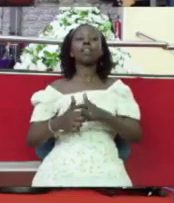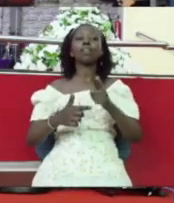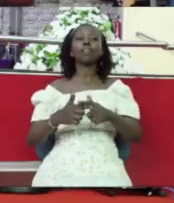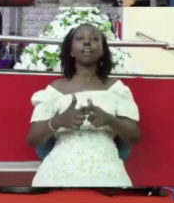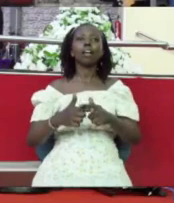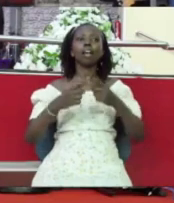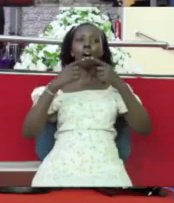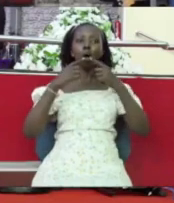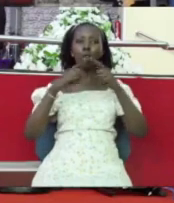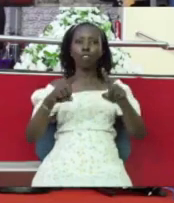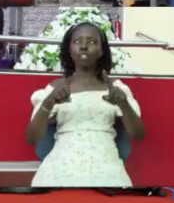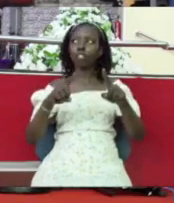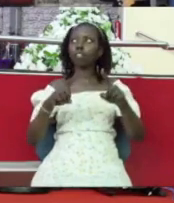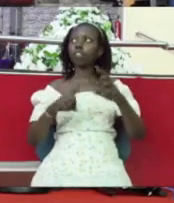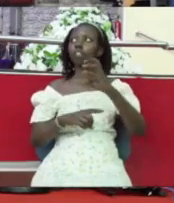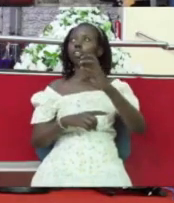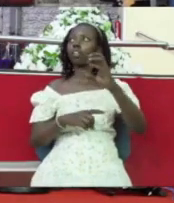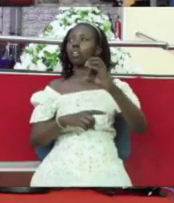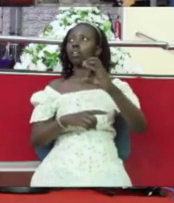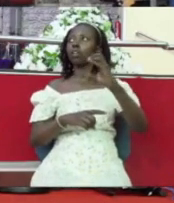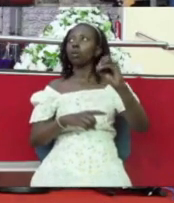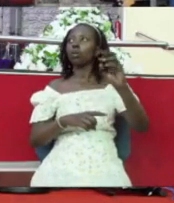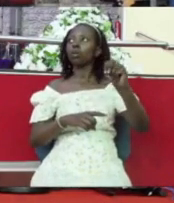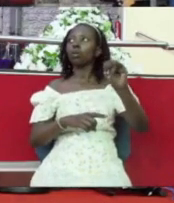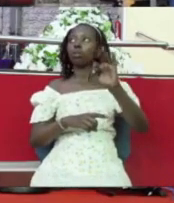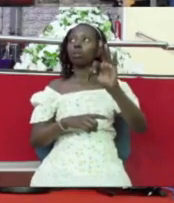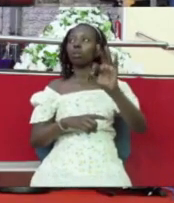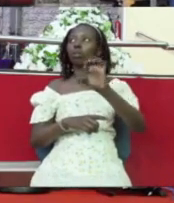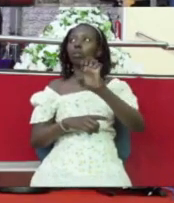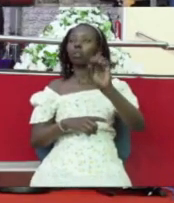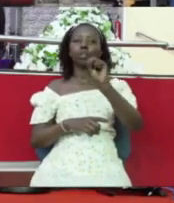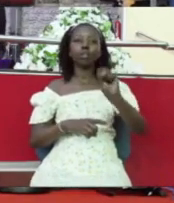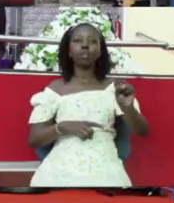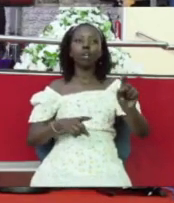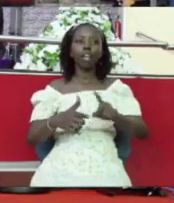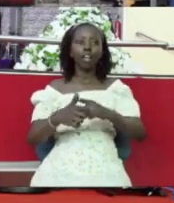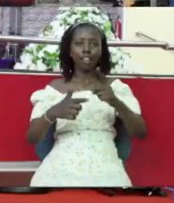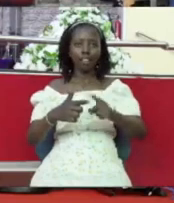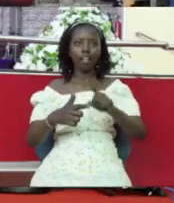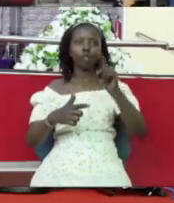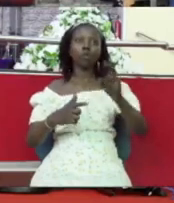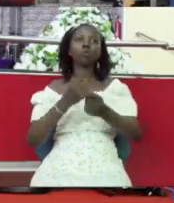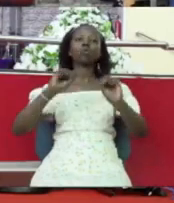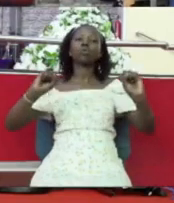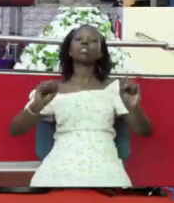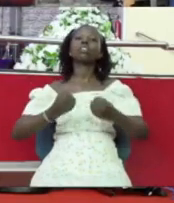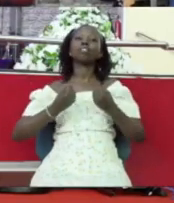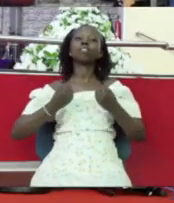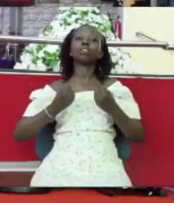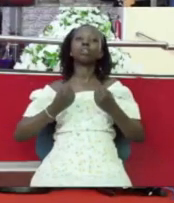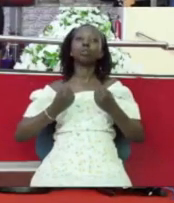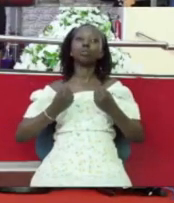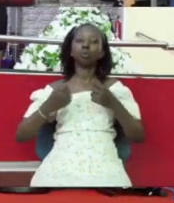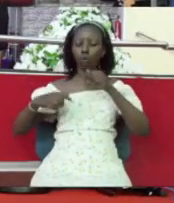confess. Tena unaweza kukiri. And then you will be saved. Na tena unaweza kuokolewa. It is with your heart that